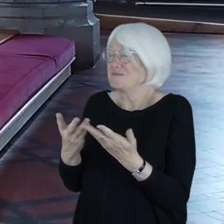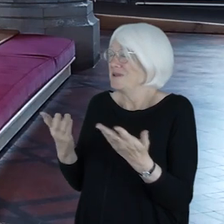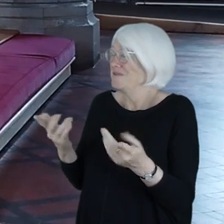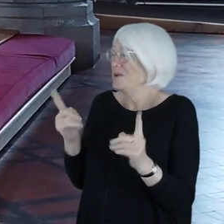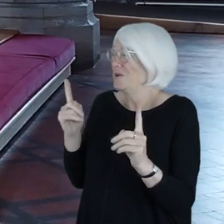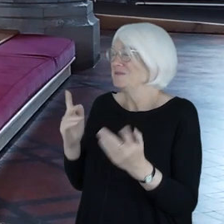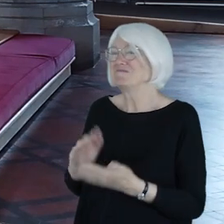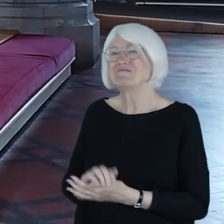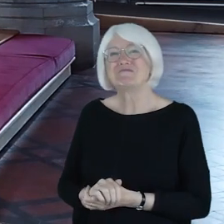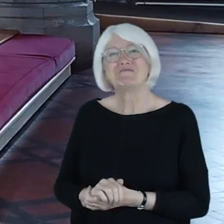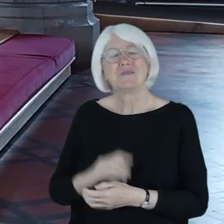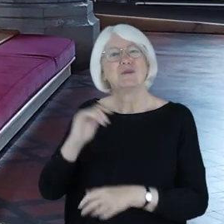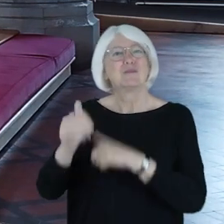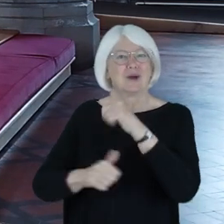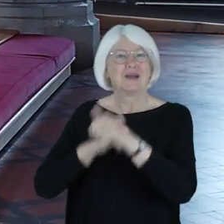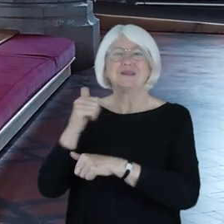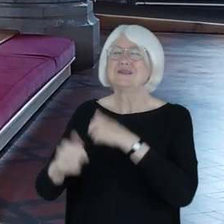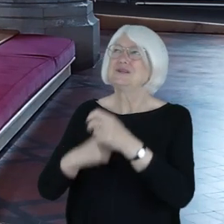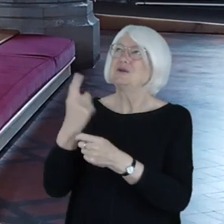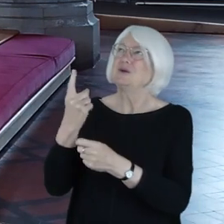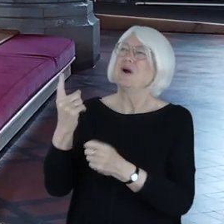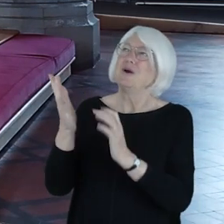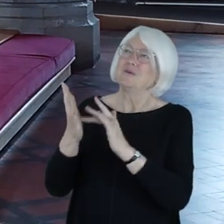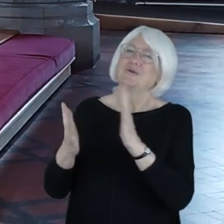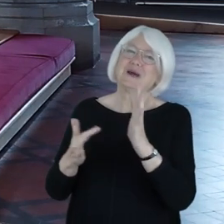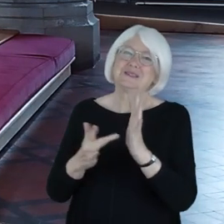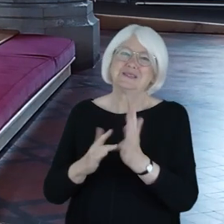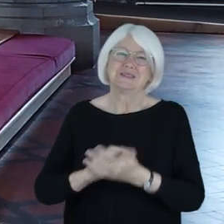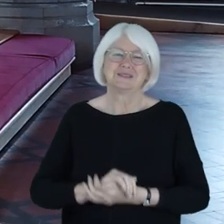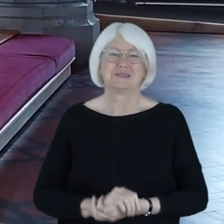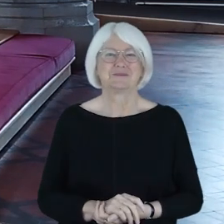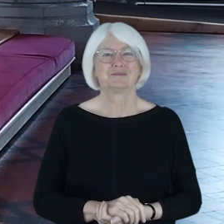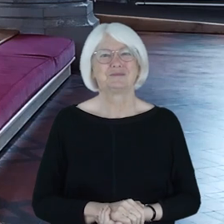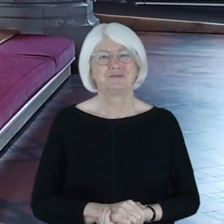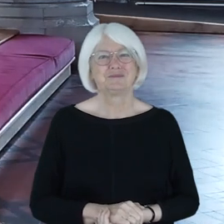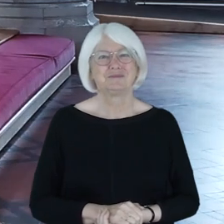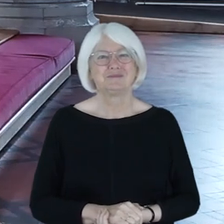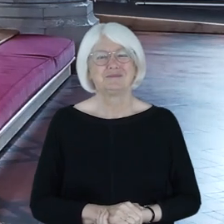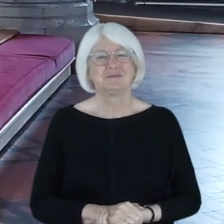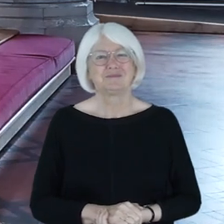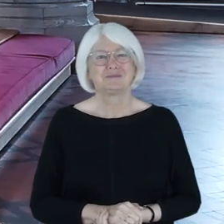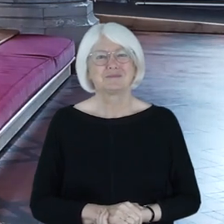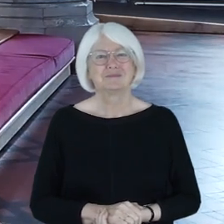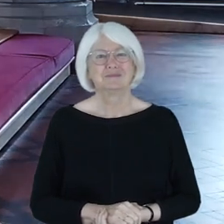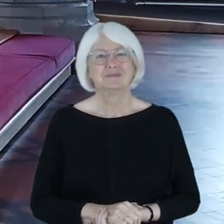This is the Gospel of the Lord. Praise to you, O Christ.